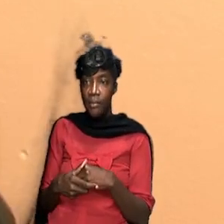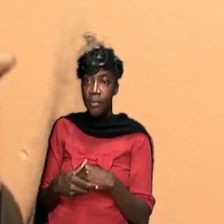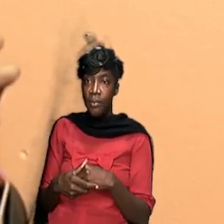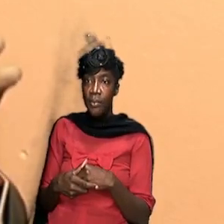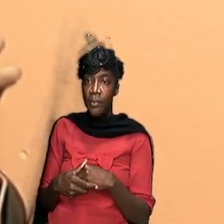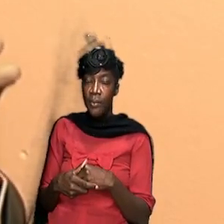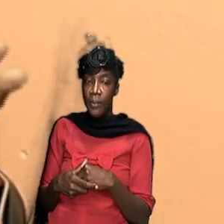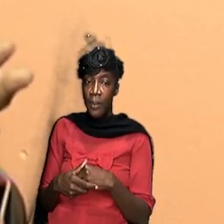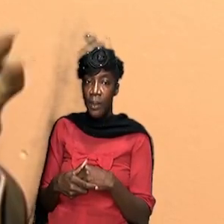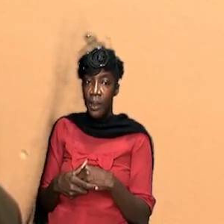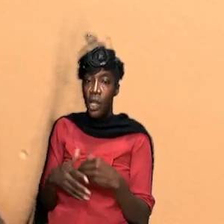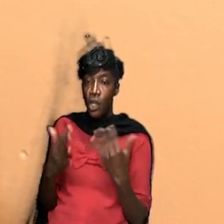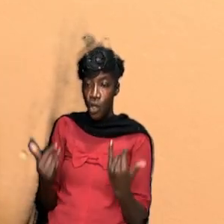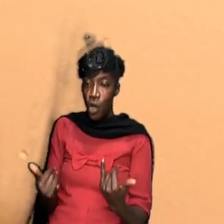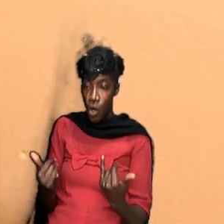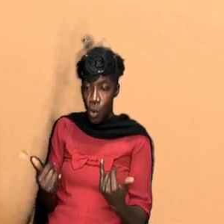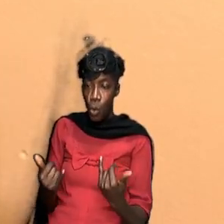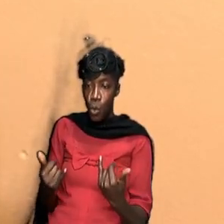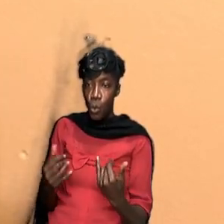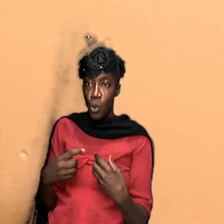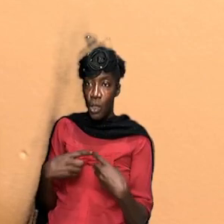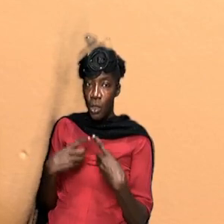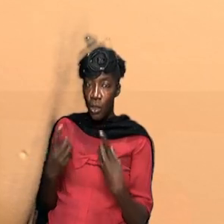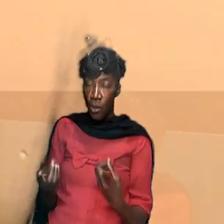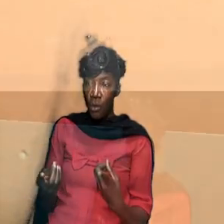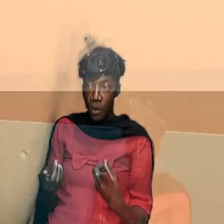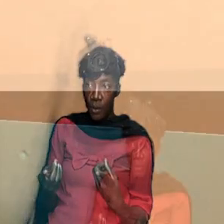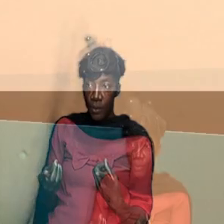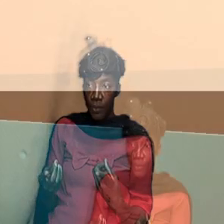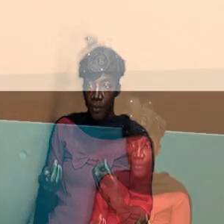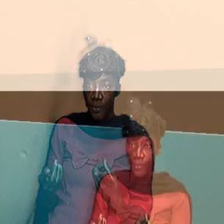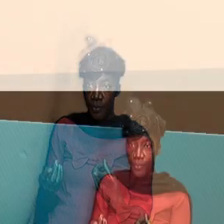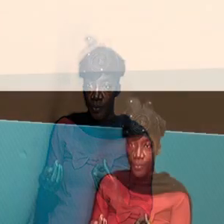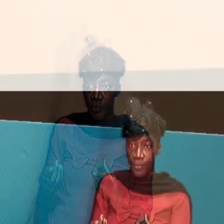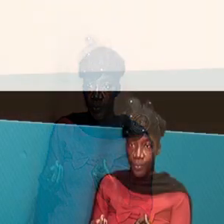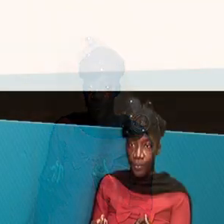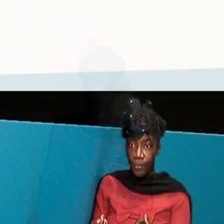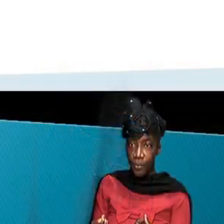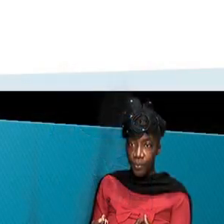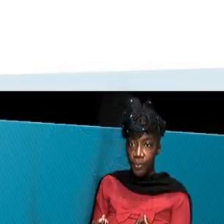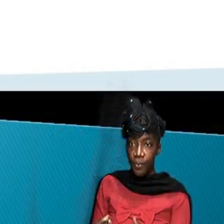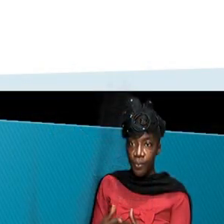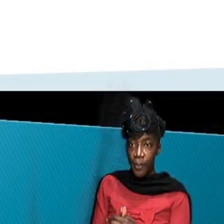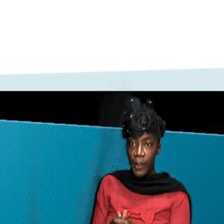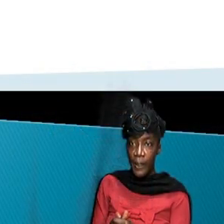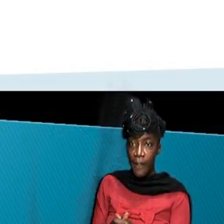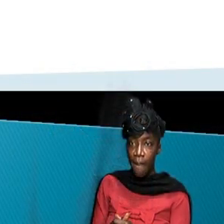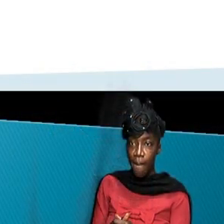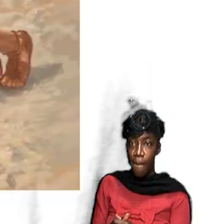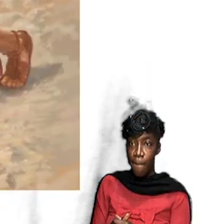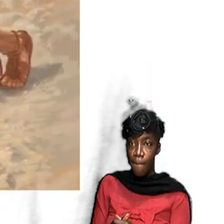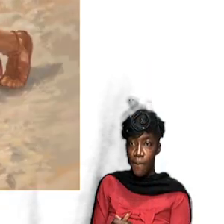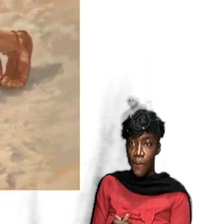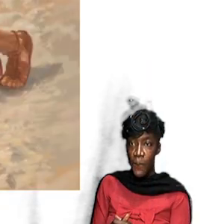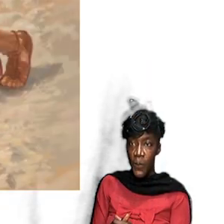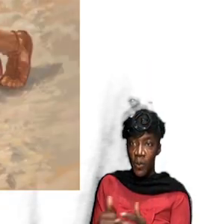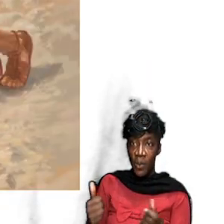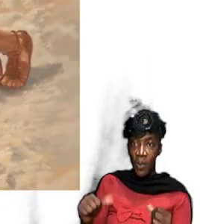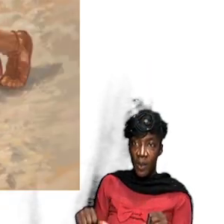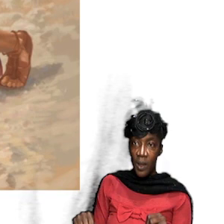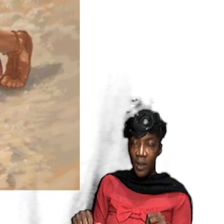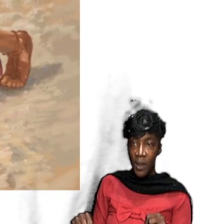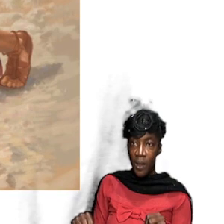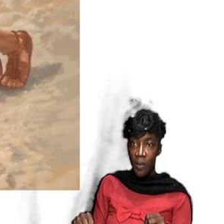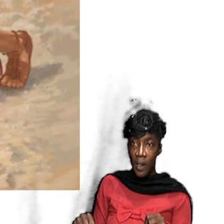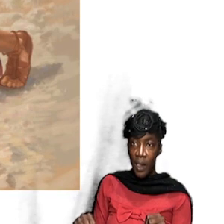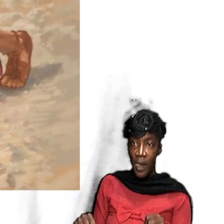at the aim tonight. The aim of this study is really to look at the life of